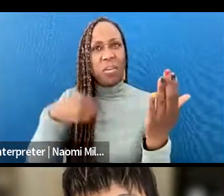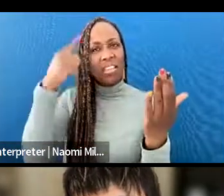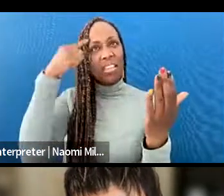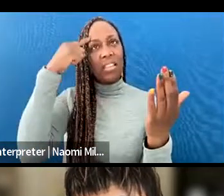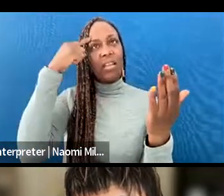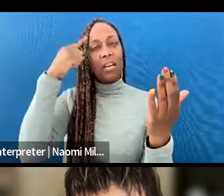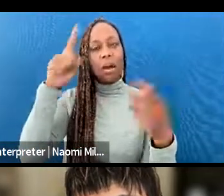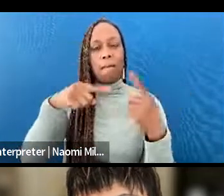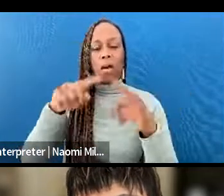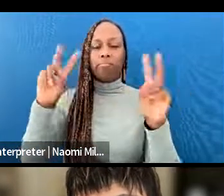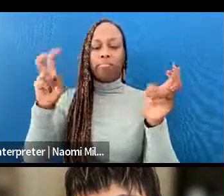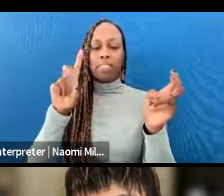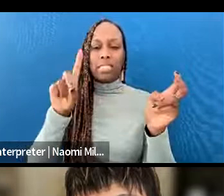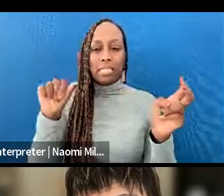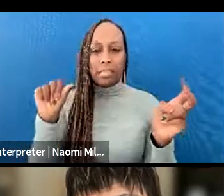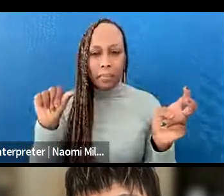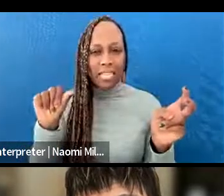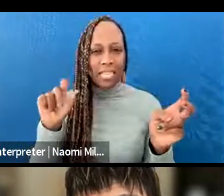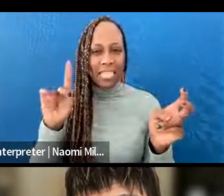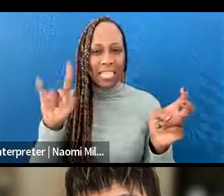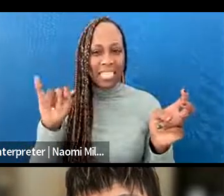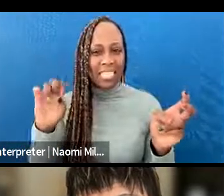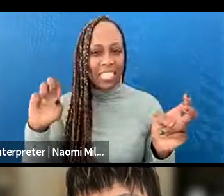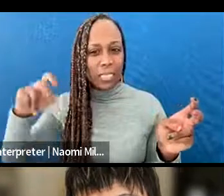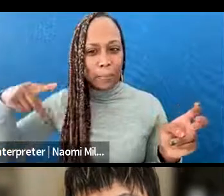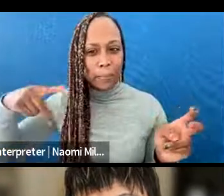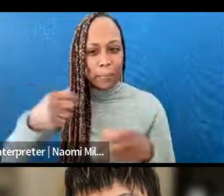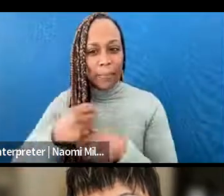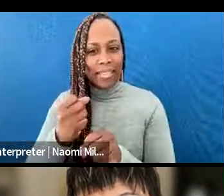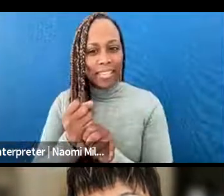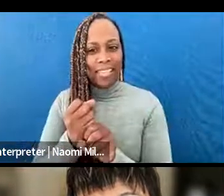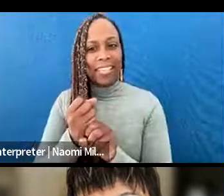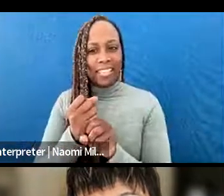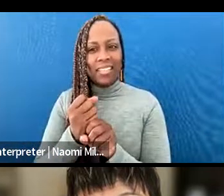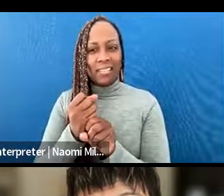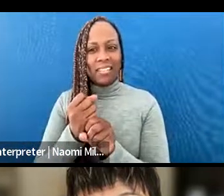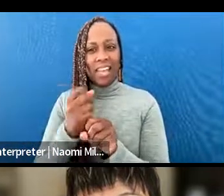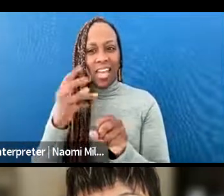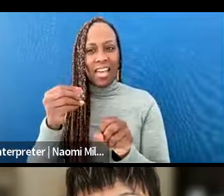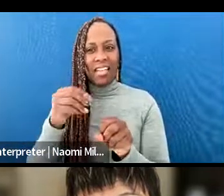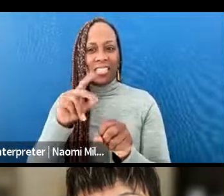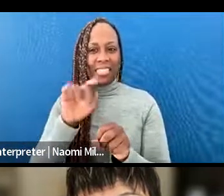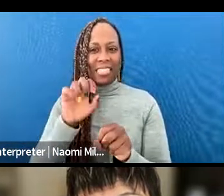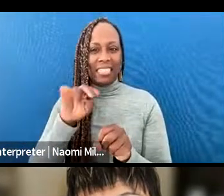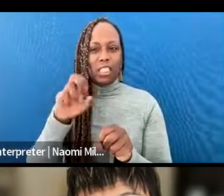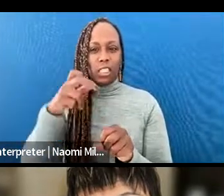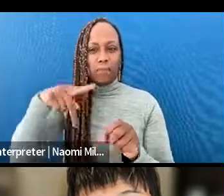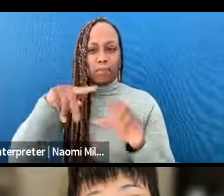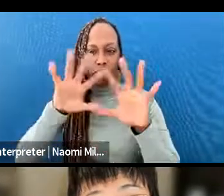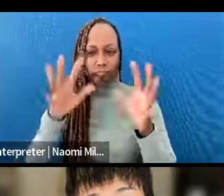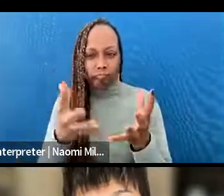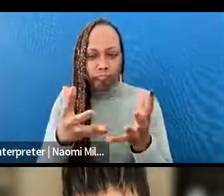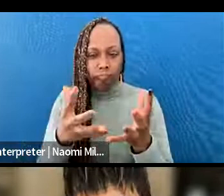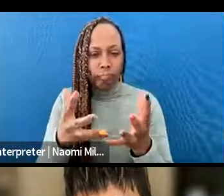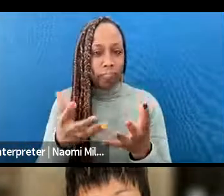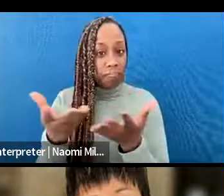as disability kinship making and kinship circles.